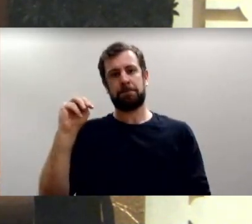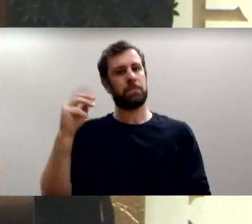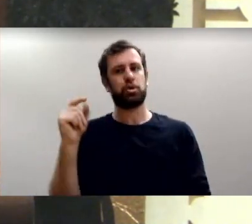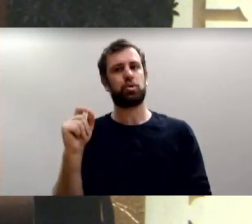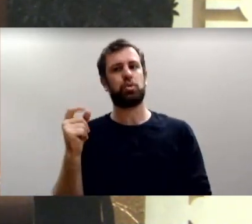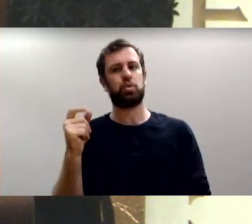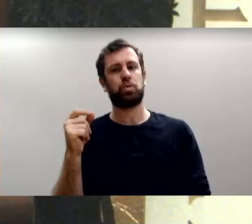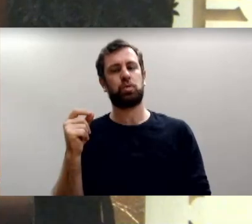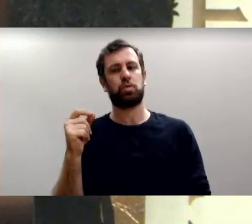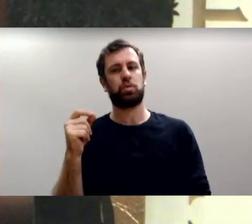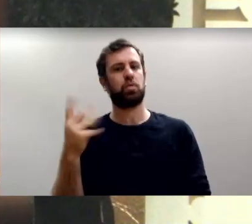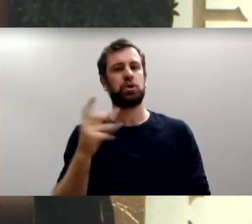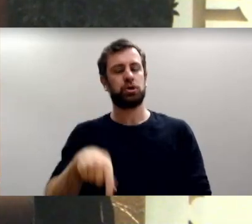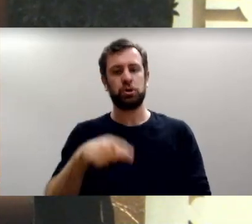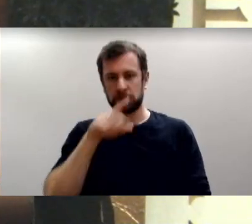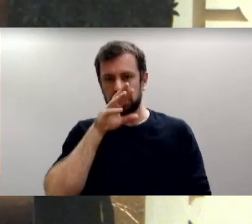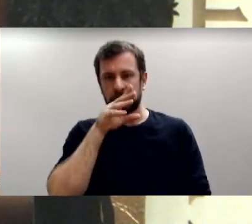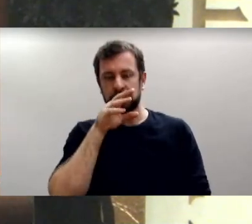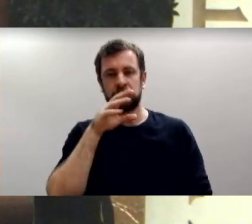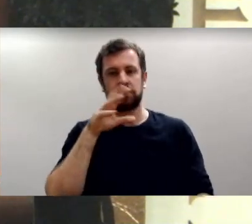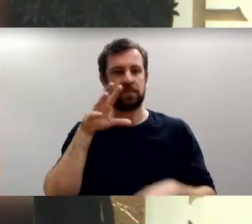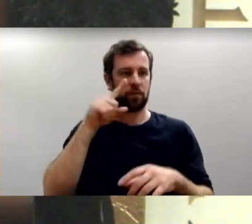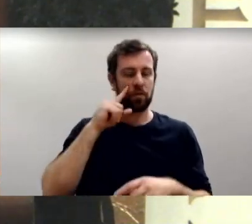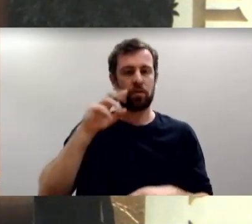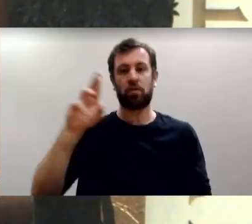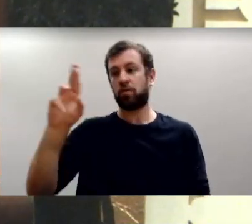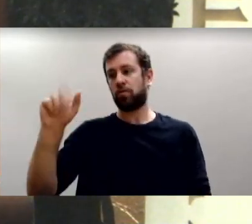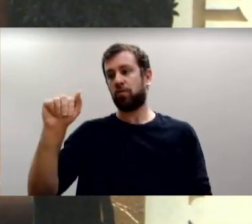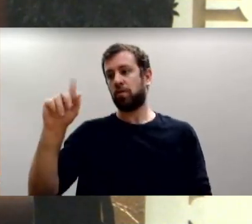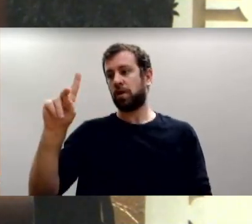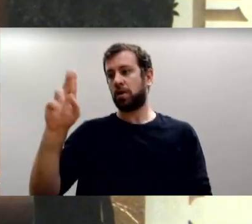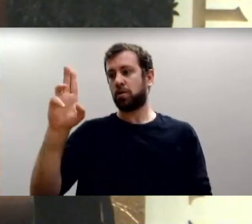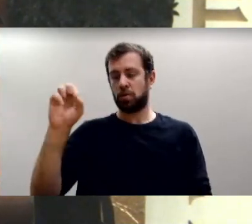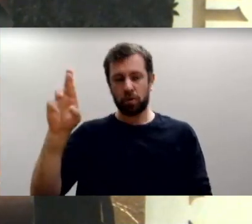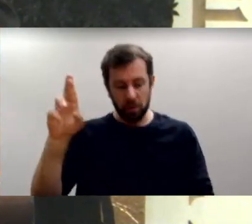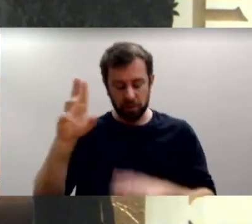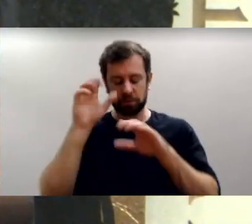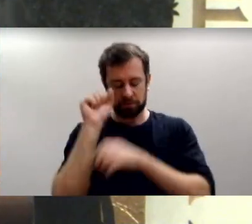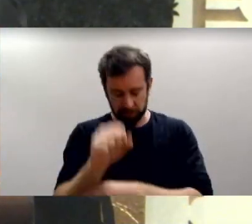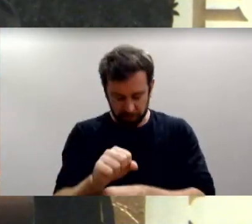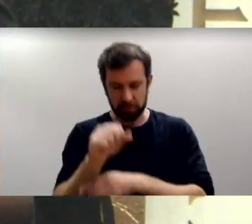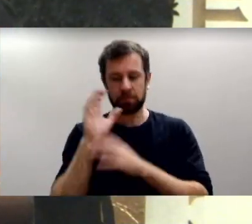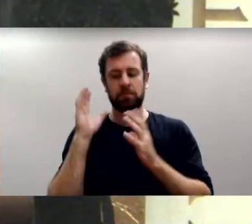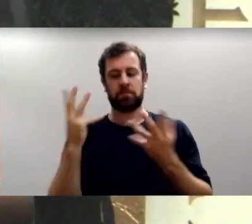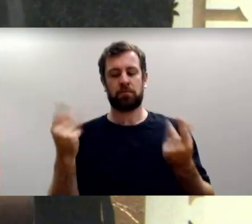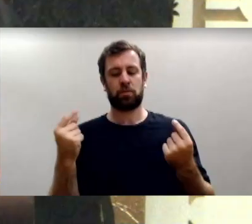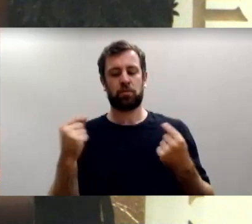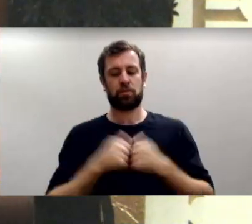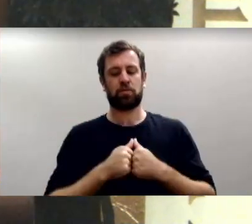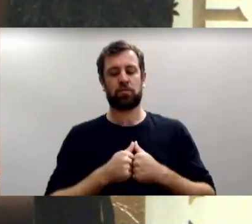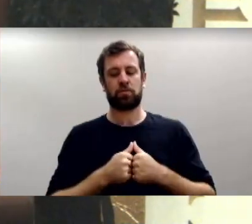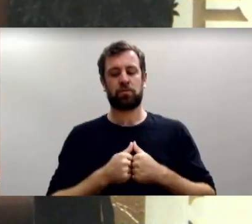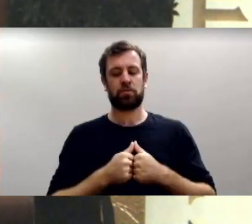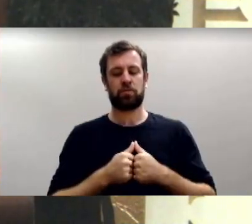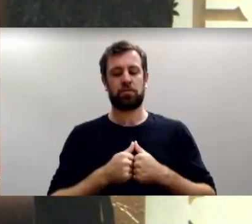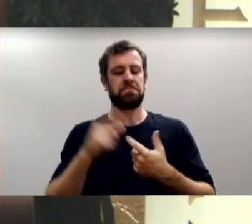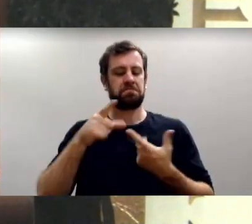What do you recite in ruku? What do you recite in... You might get the phrases there,